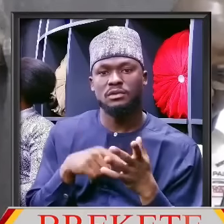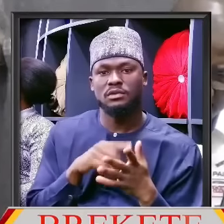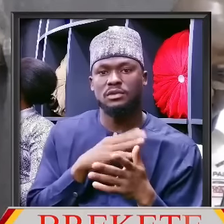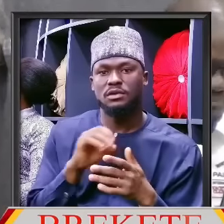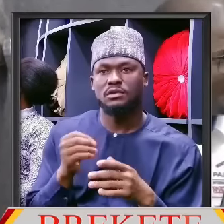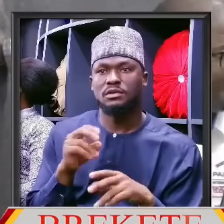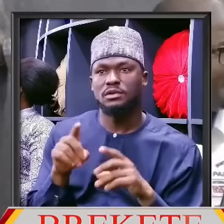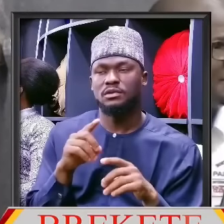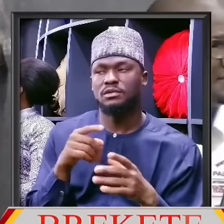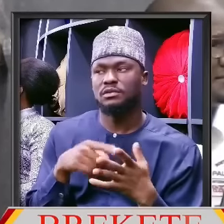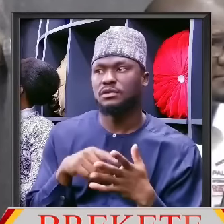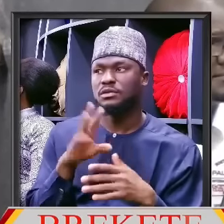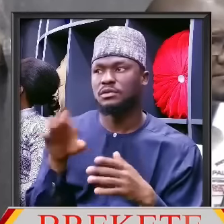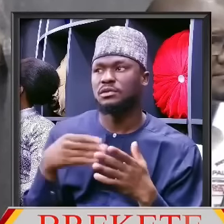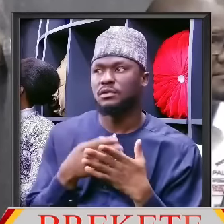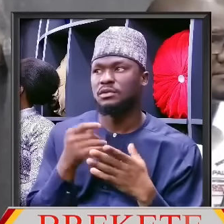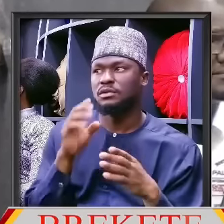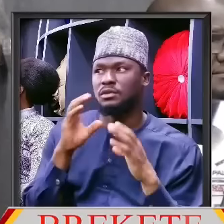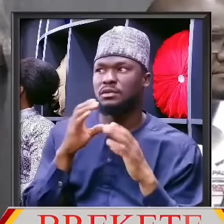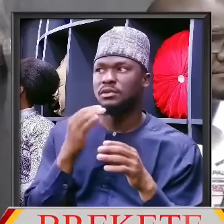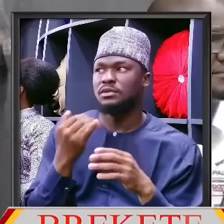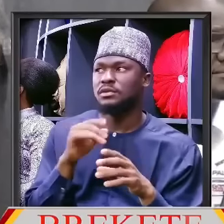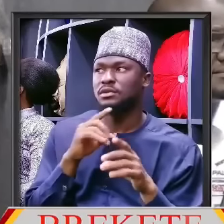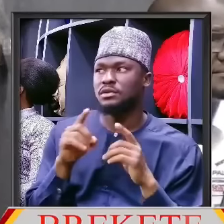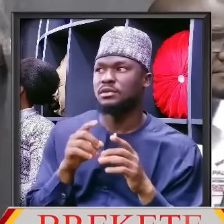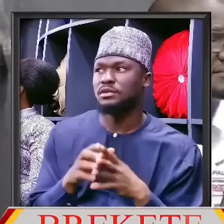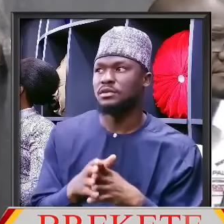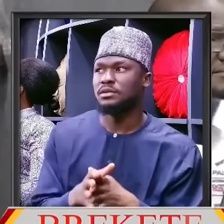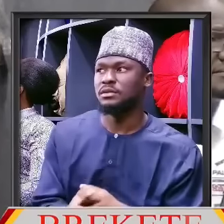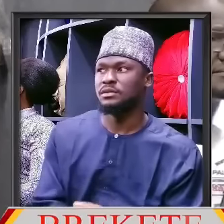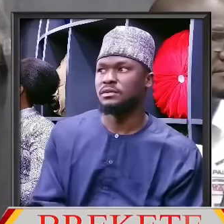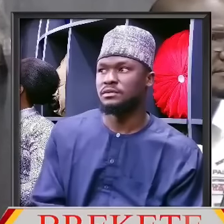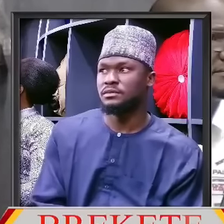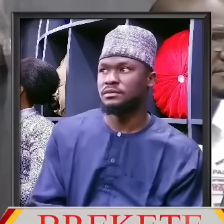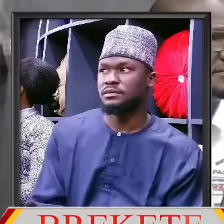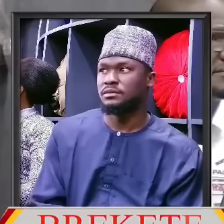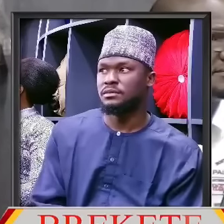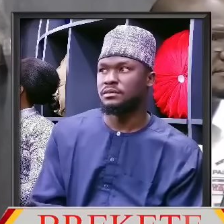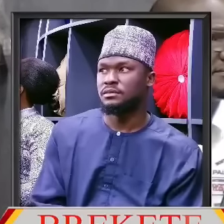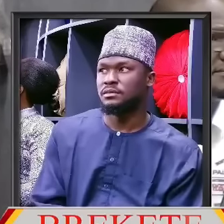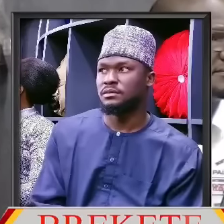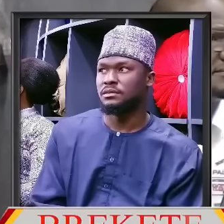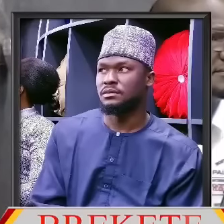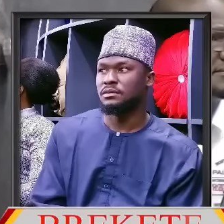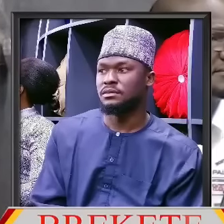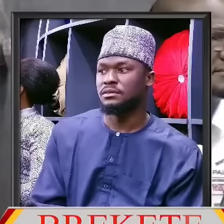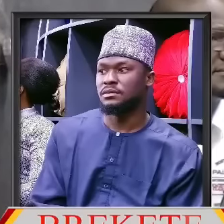one. All the conversations where they hold with us, even when we go national affairs, okay.